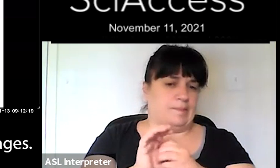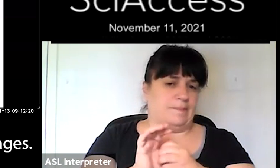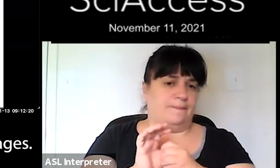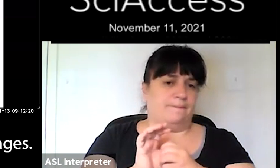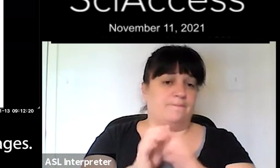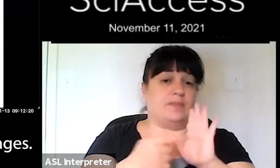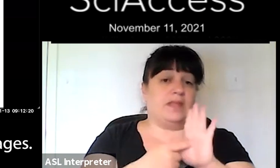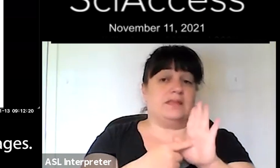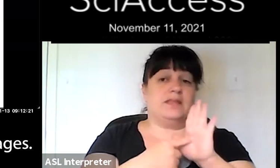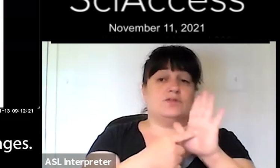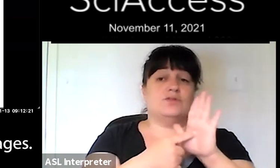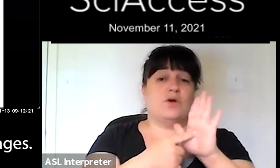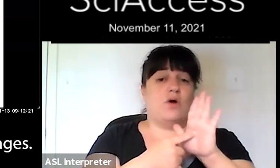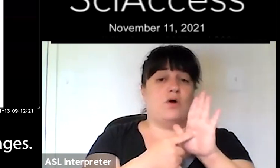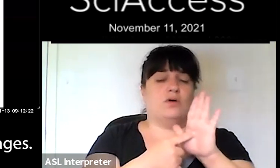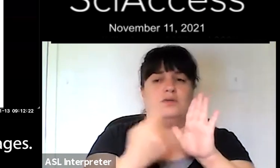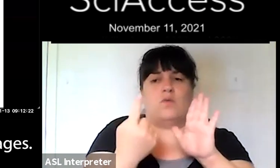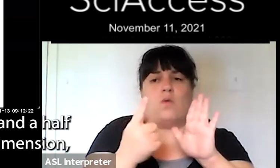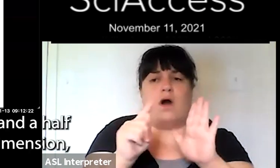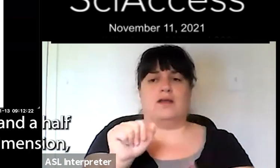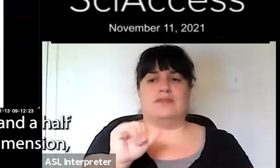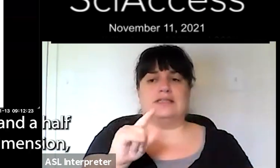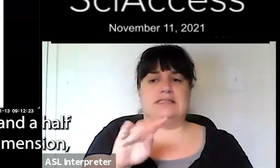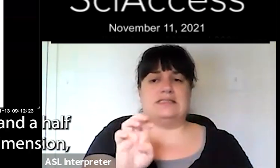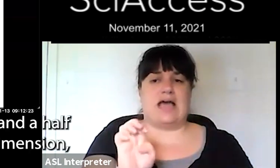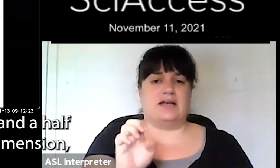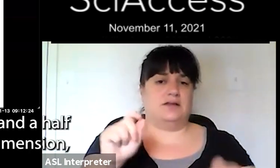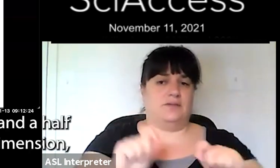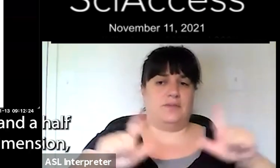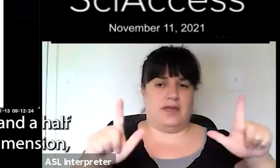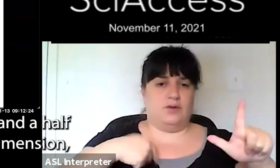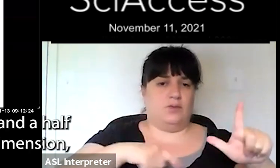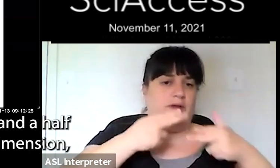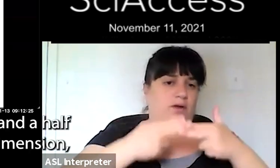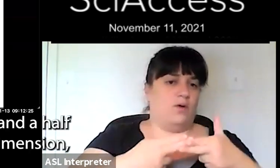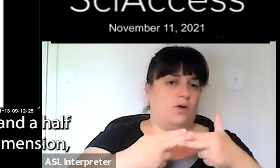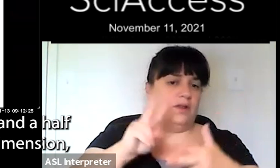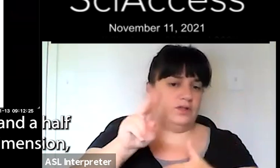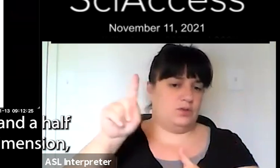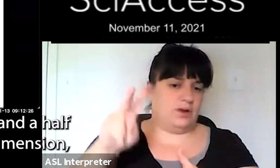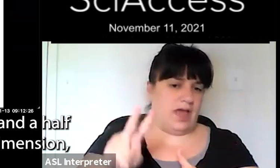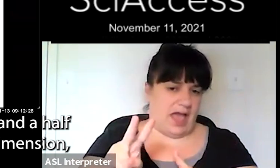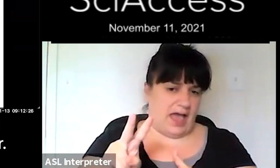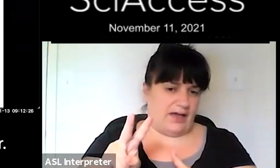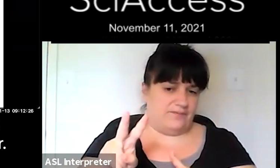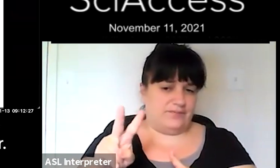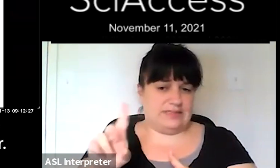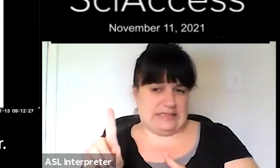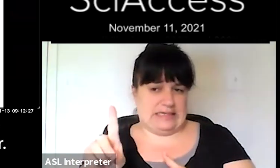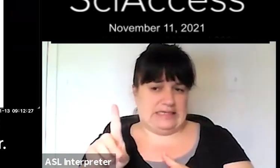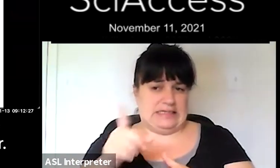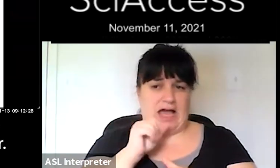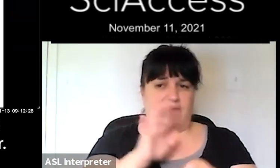This is an illustration of what just one of the tactile pages looks like. We're calling it 2.5D because it's not full 3-dimension, but it's